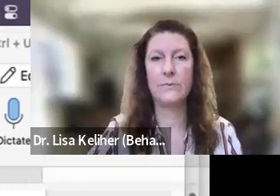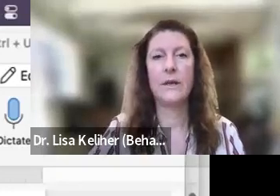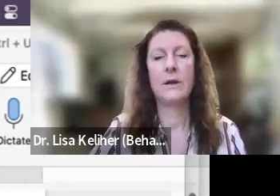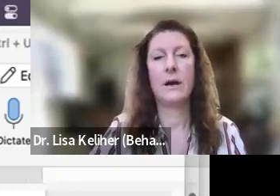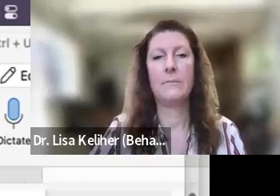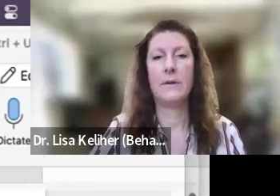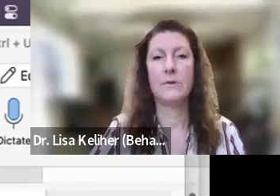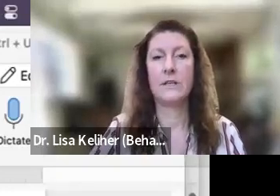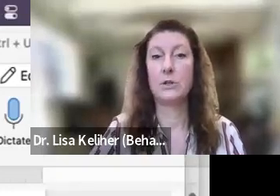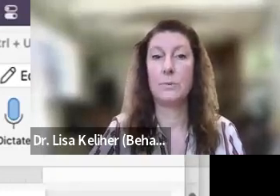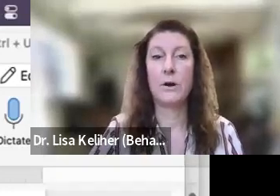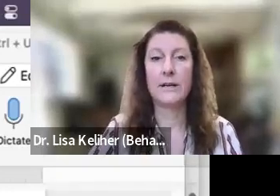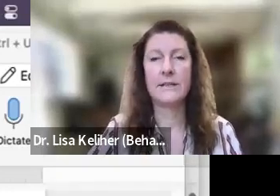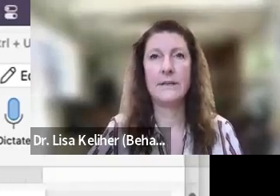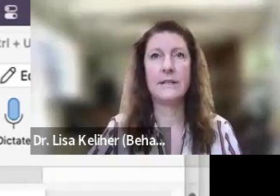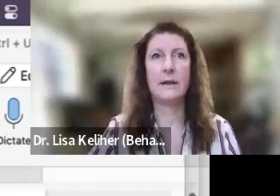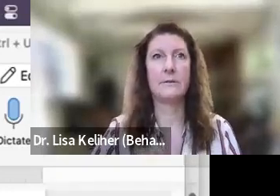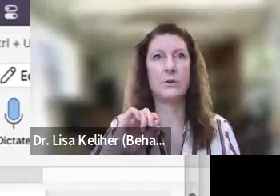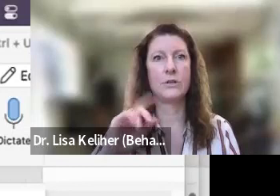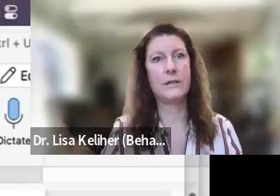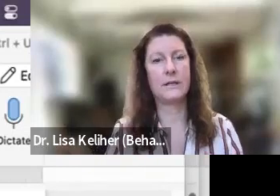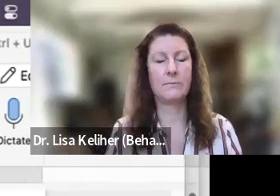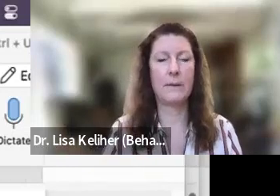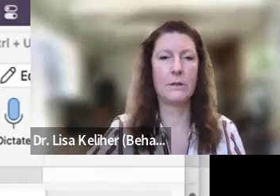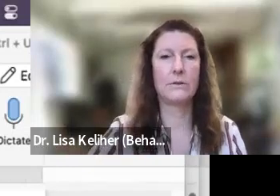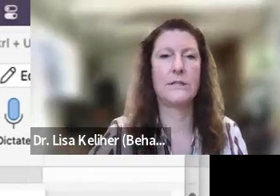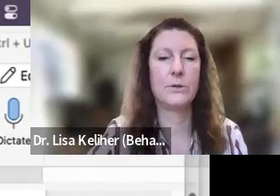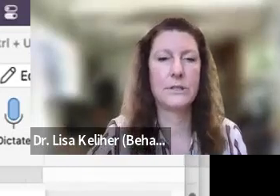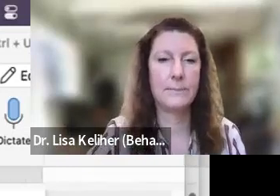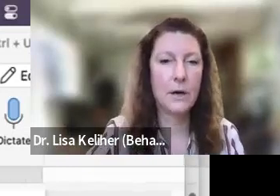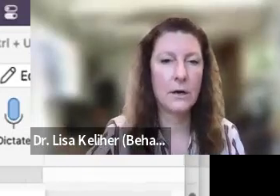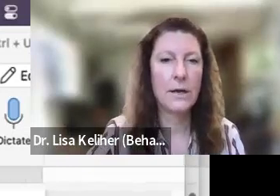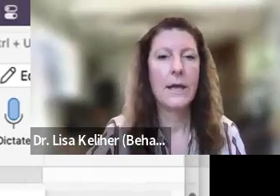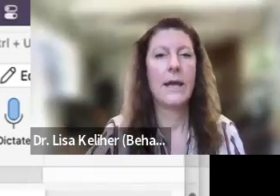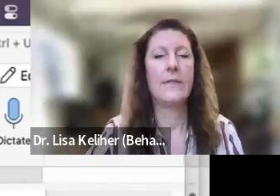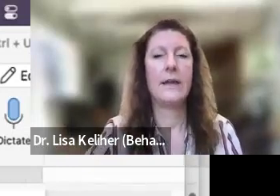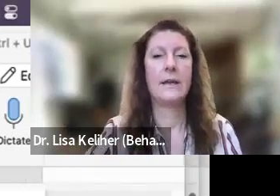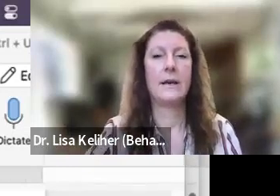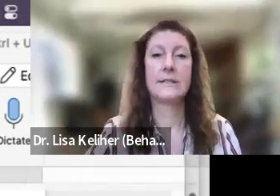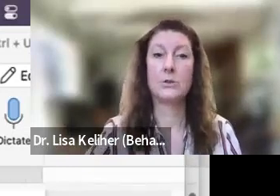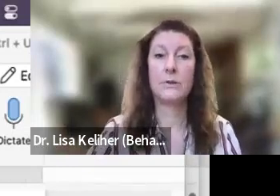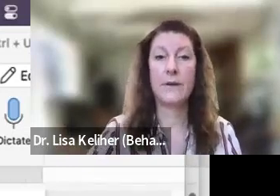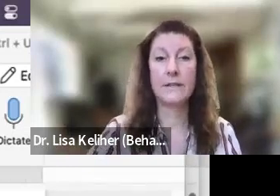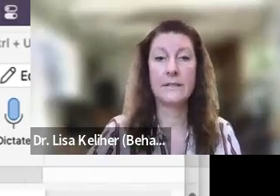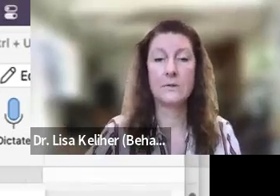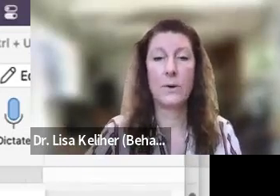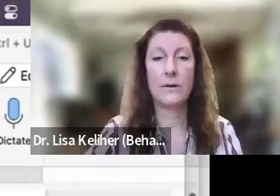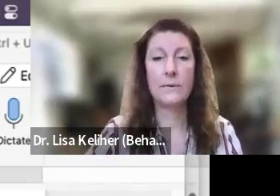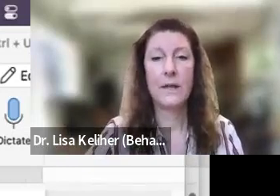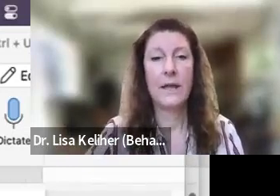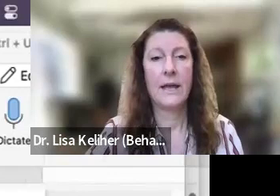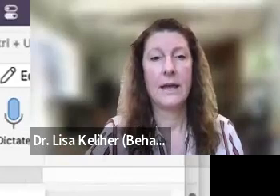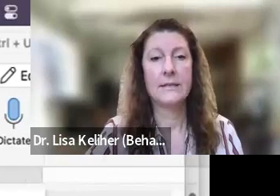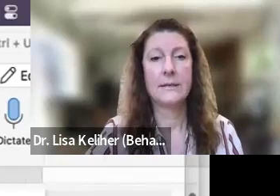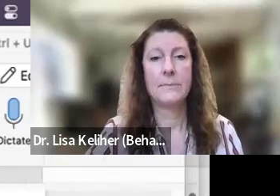showing you. If there's unusual MAR activity, that triggers me to maybe look deeper into the MAR, and then schedule events as